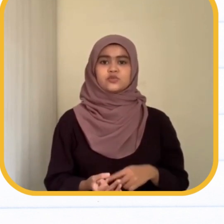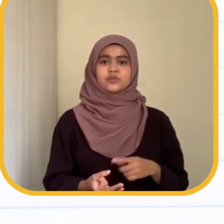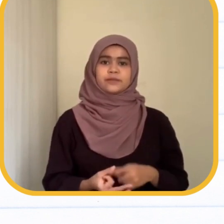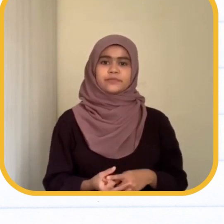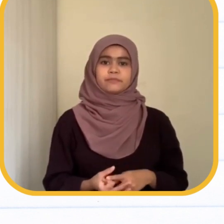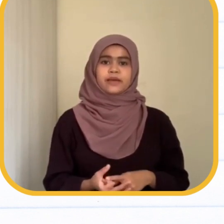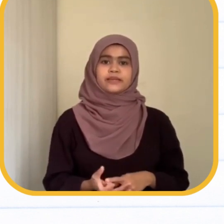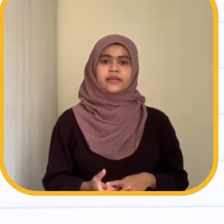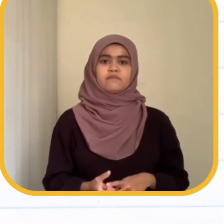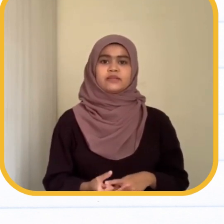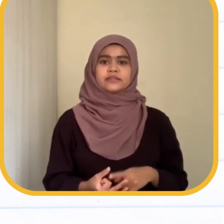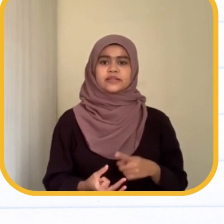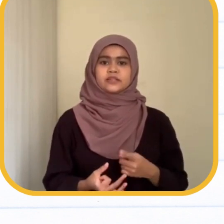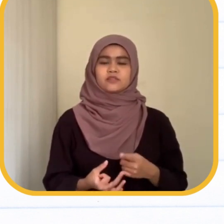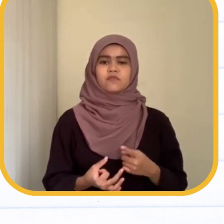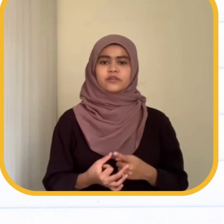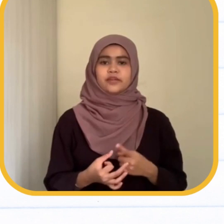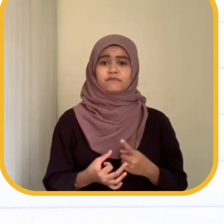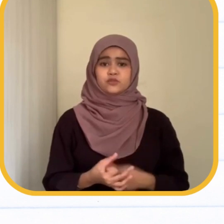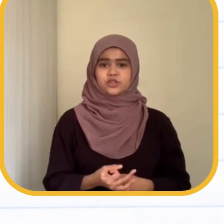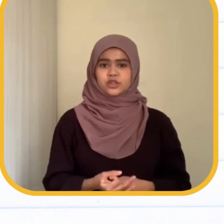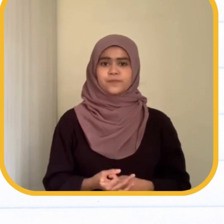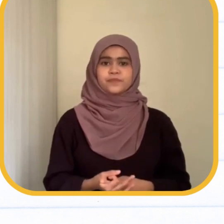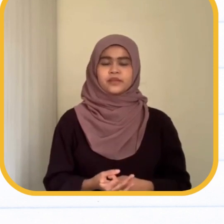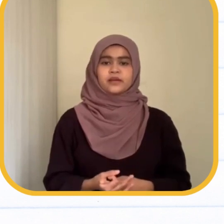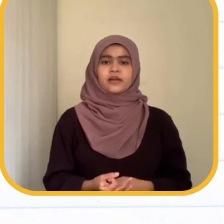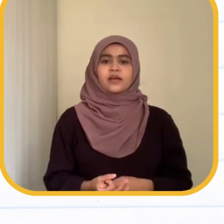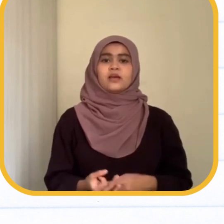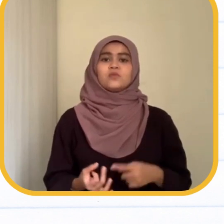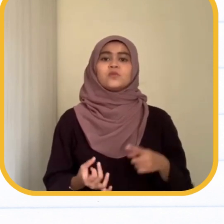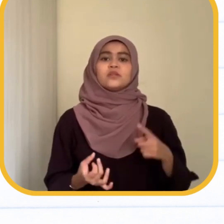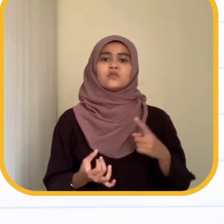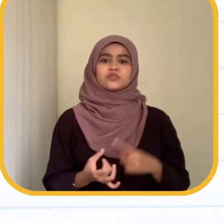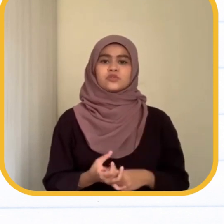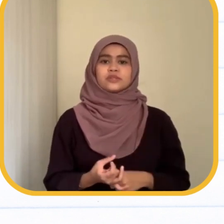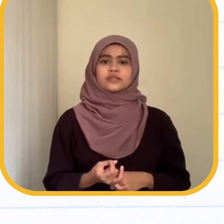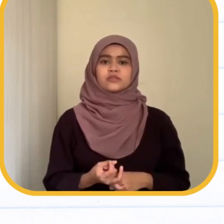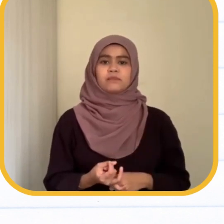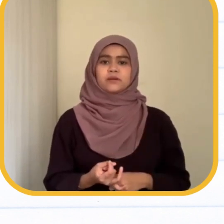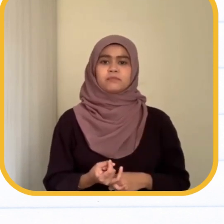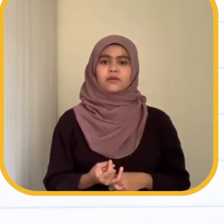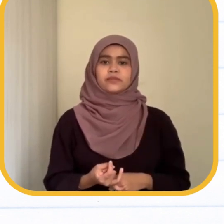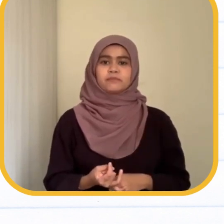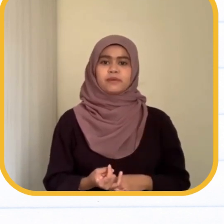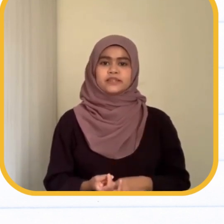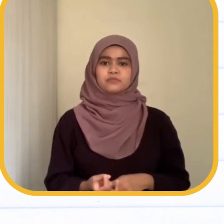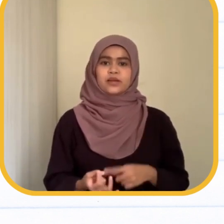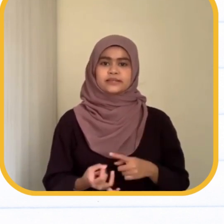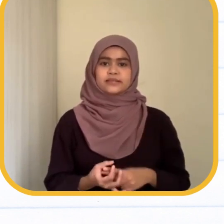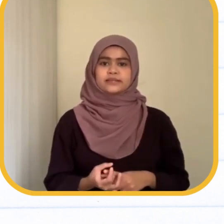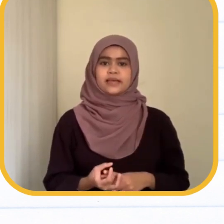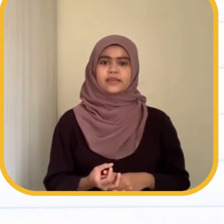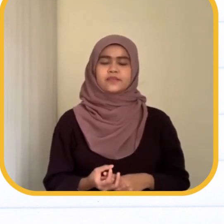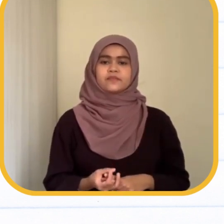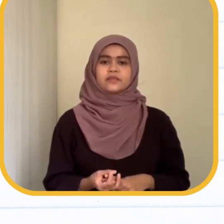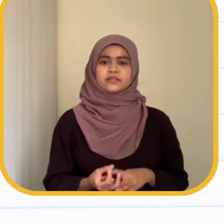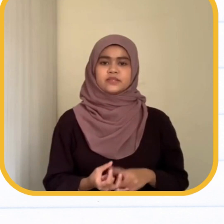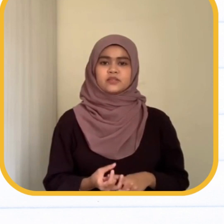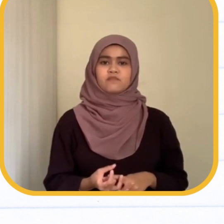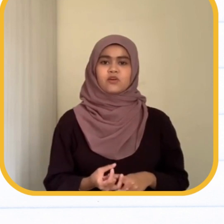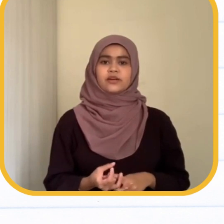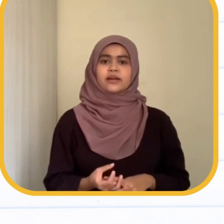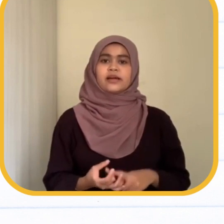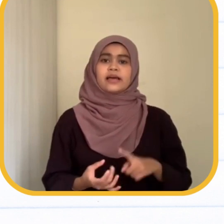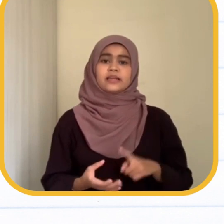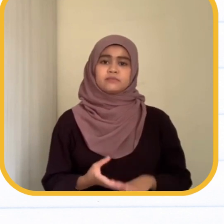order to reap the many advantages for their future. And we will also describe about the best practice and the